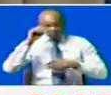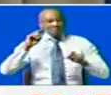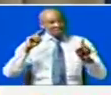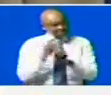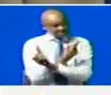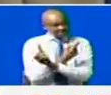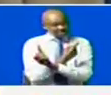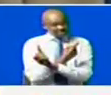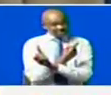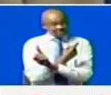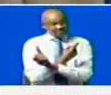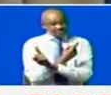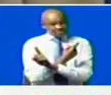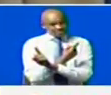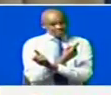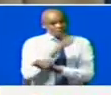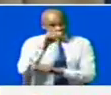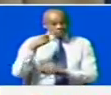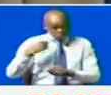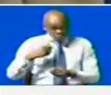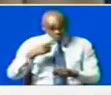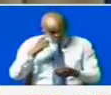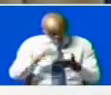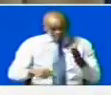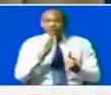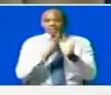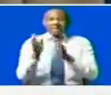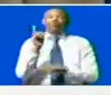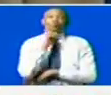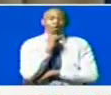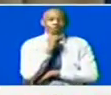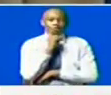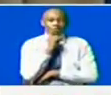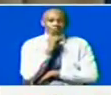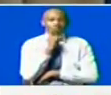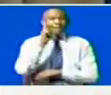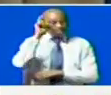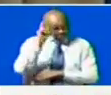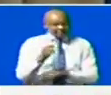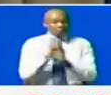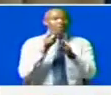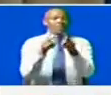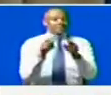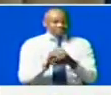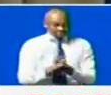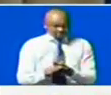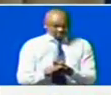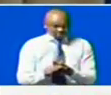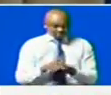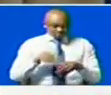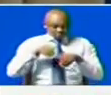contrary to what has been planned for tomorrow must do so